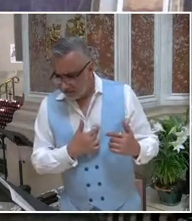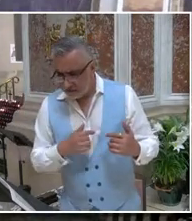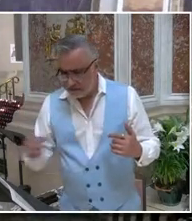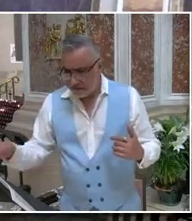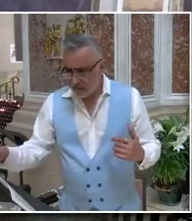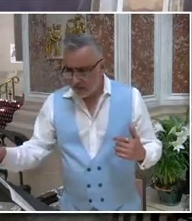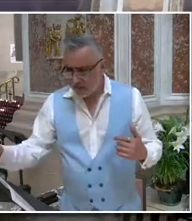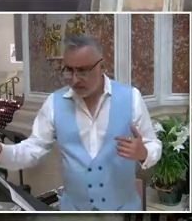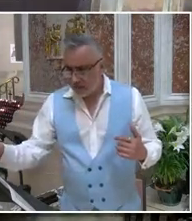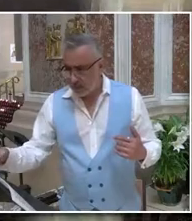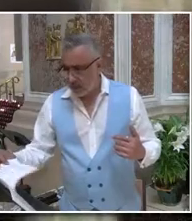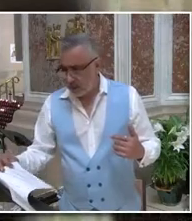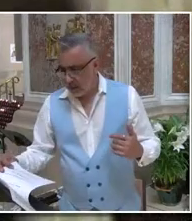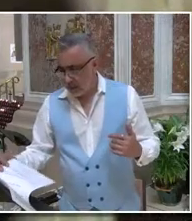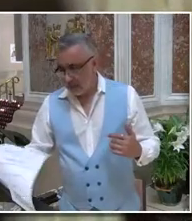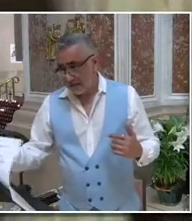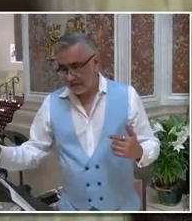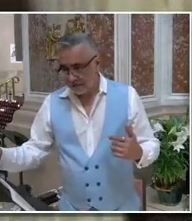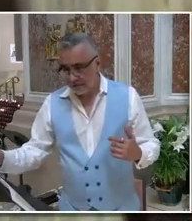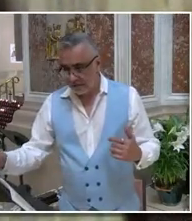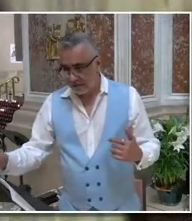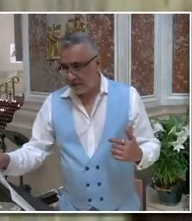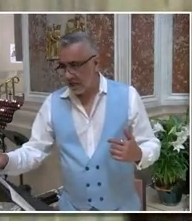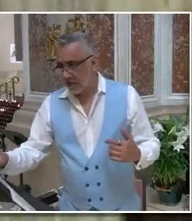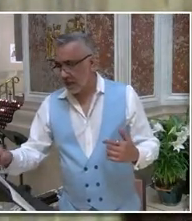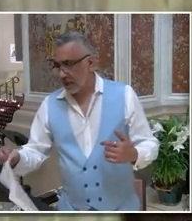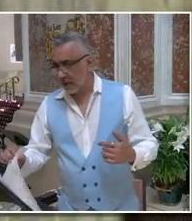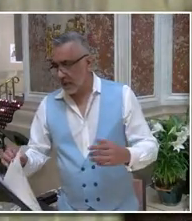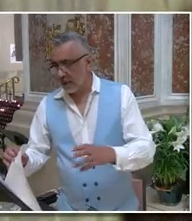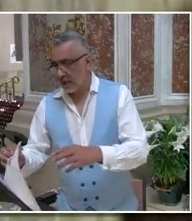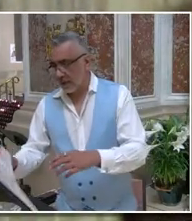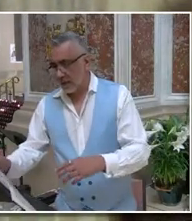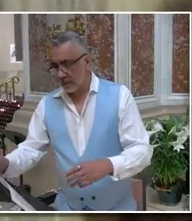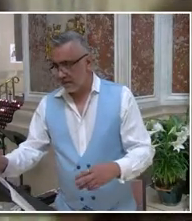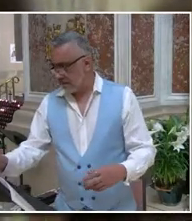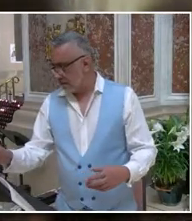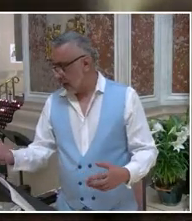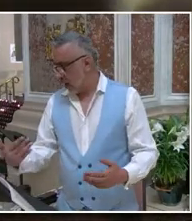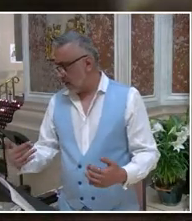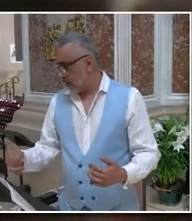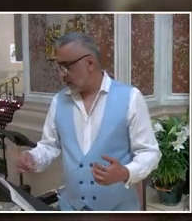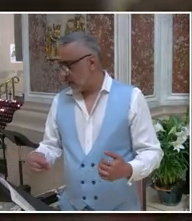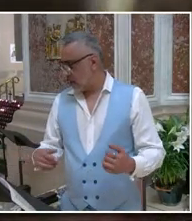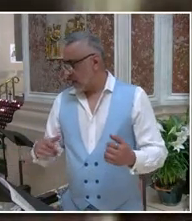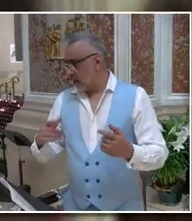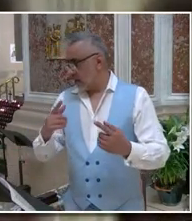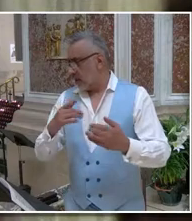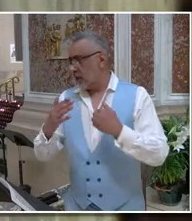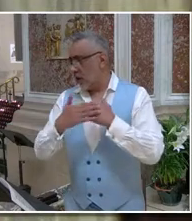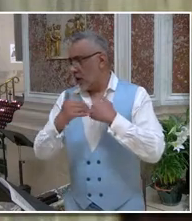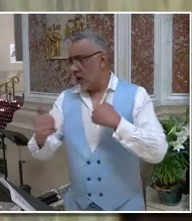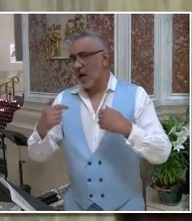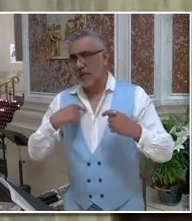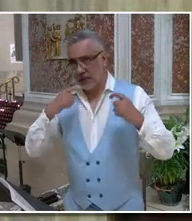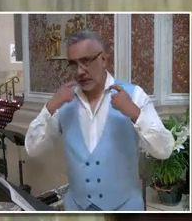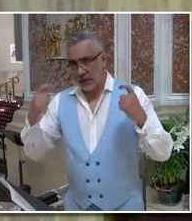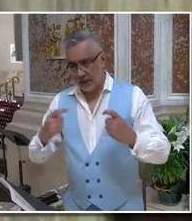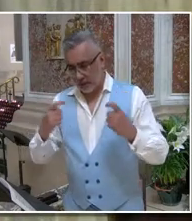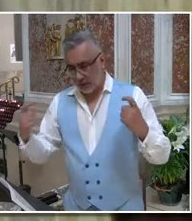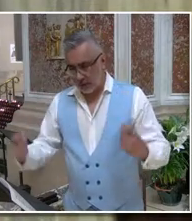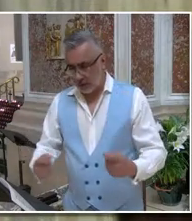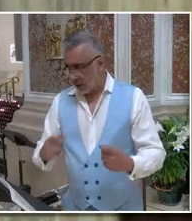eleison. You came to call sinners. Christe